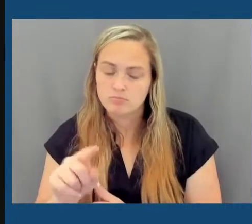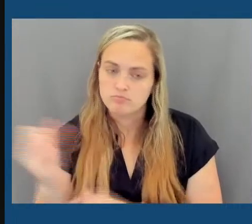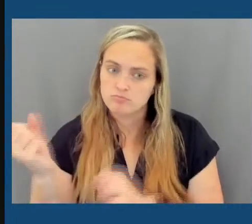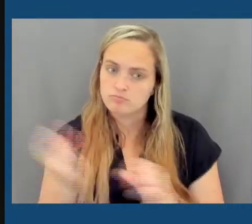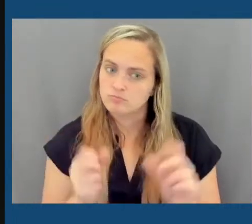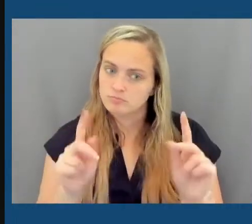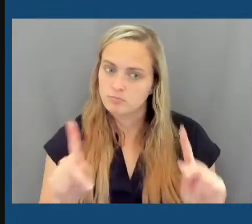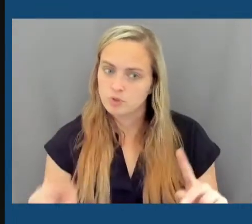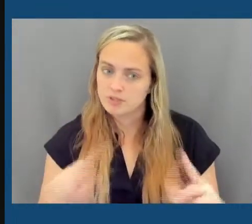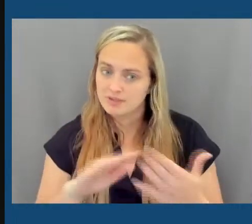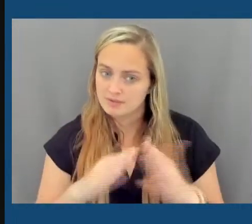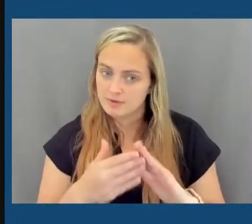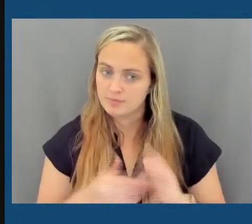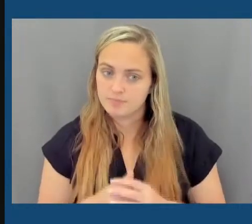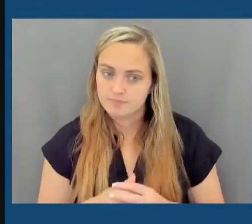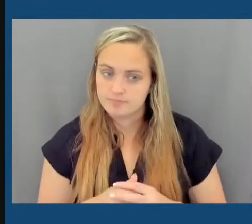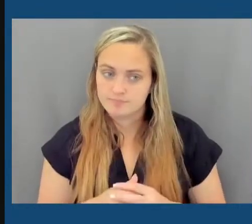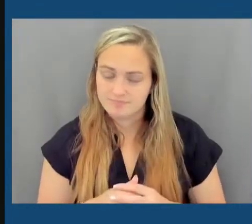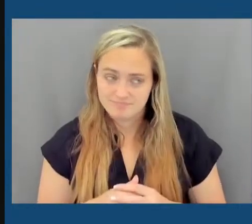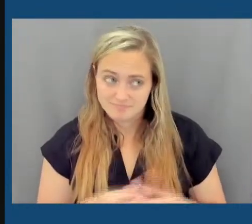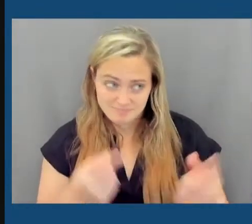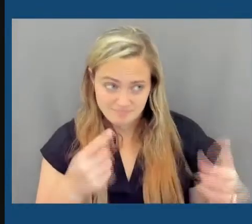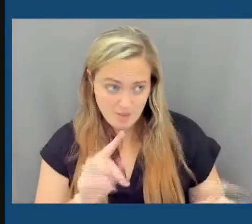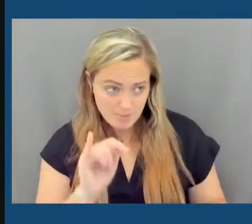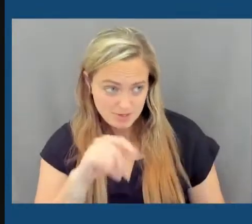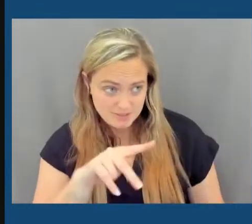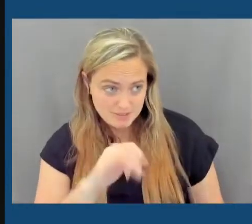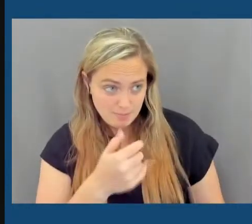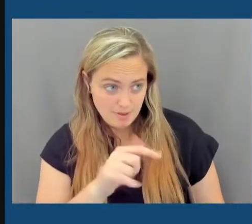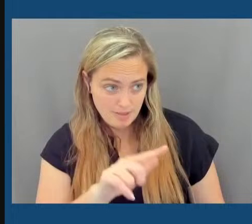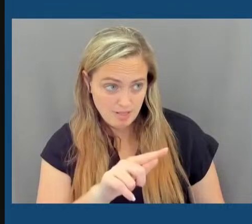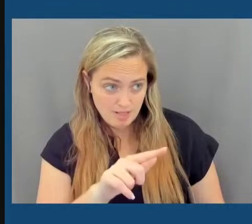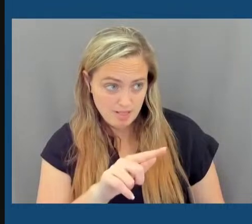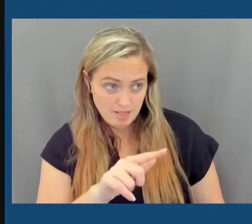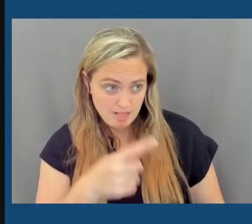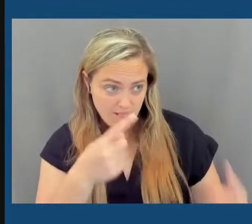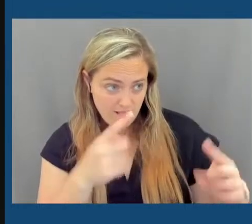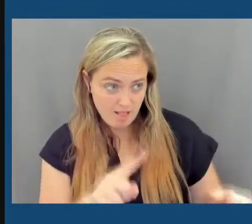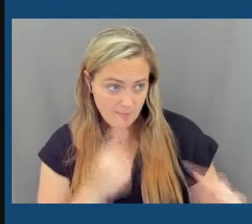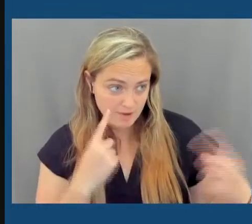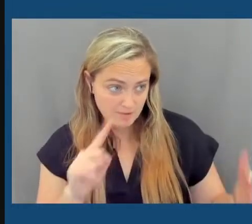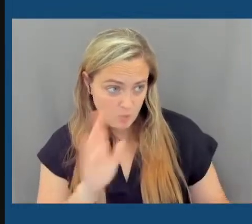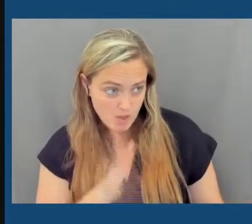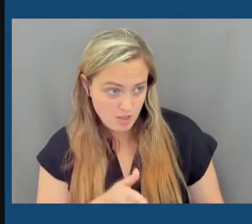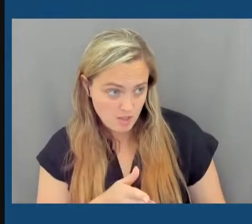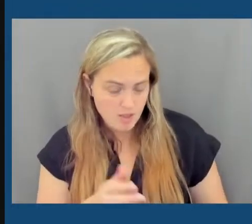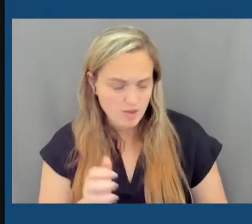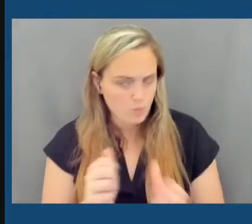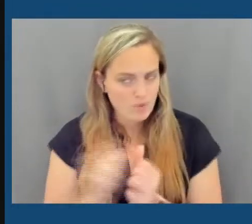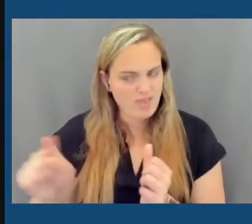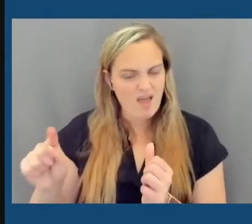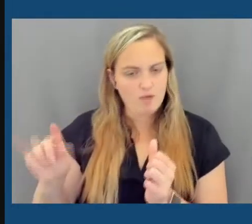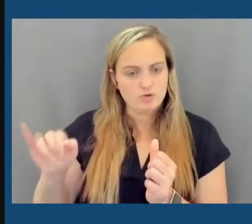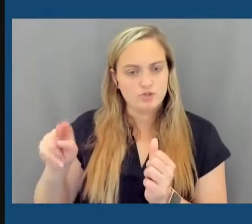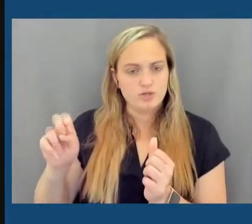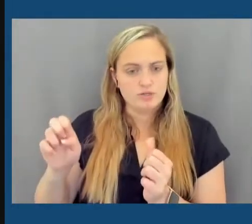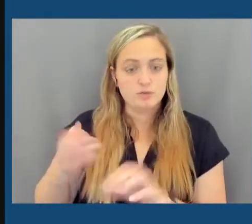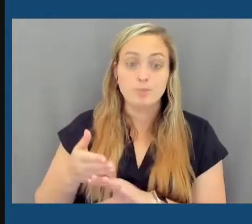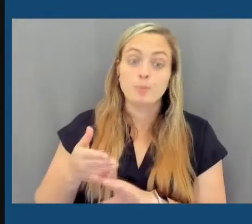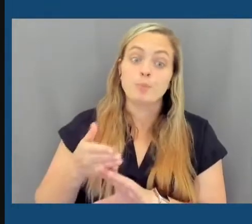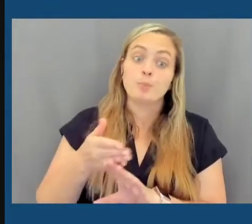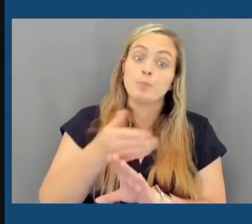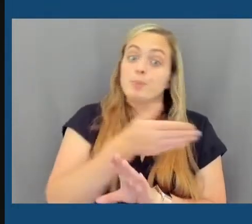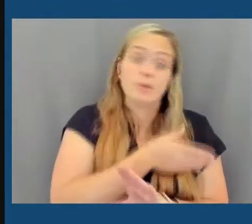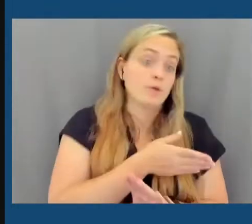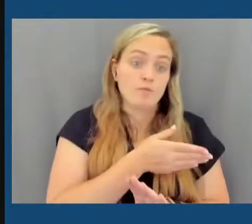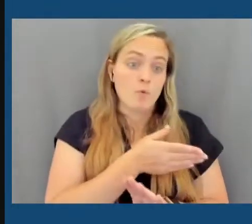And nothing happens on Tip Hill without getting Janice's blessing. And so early on, even before we took